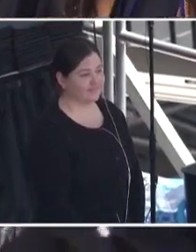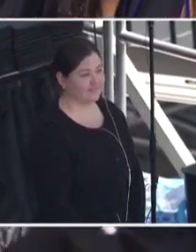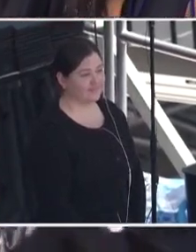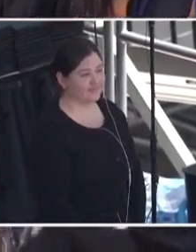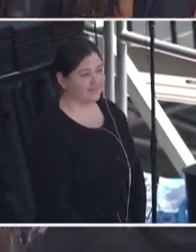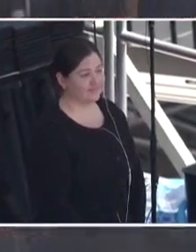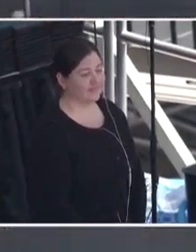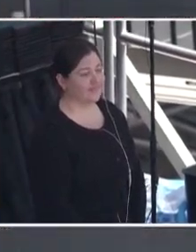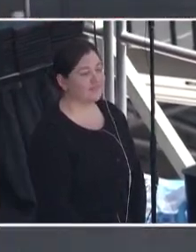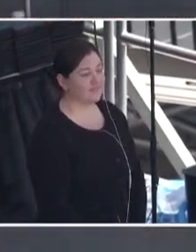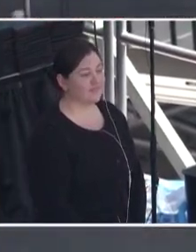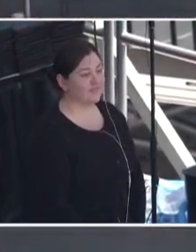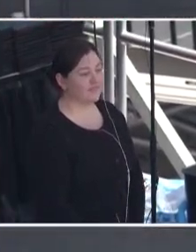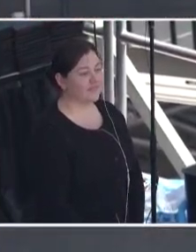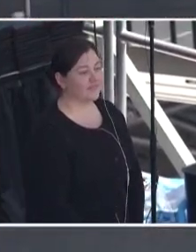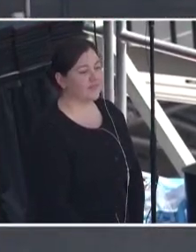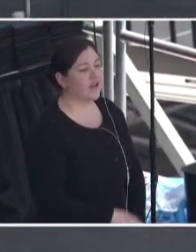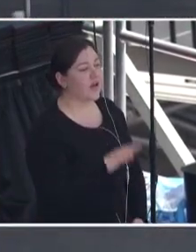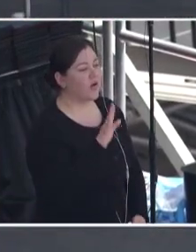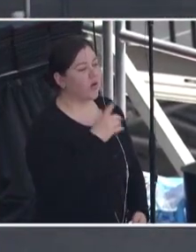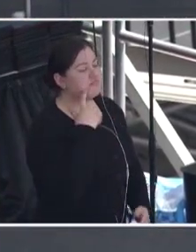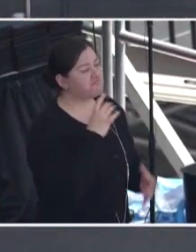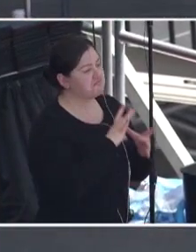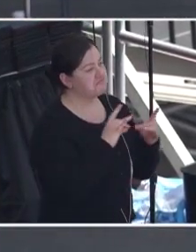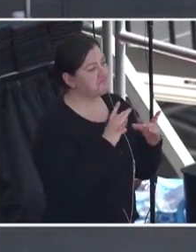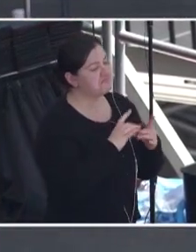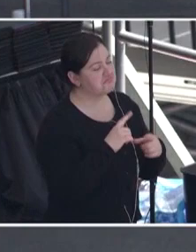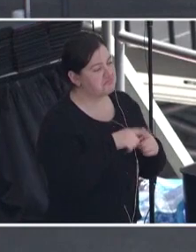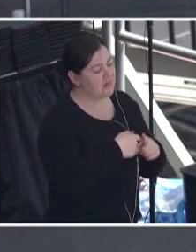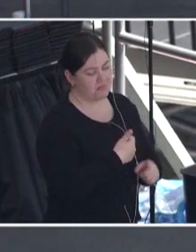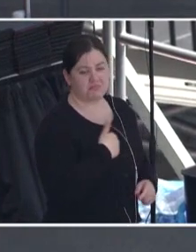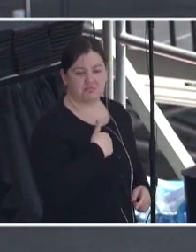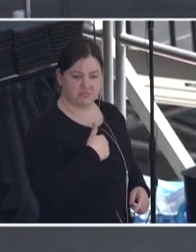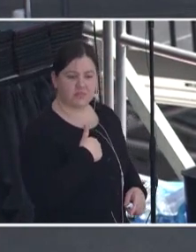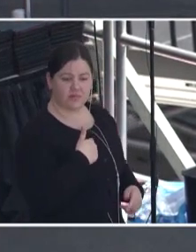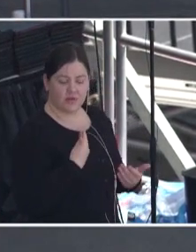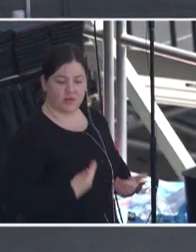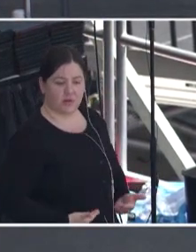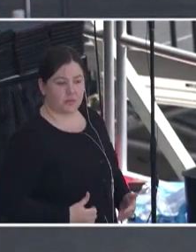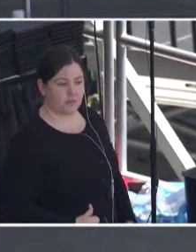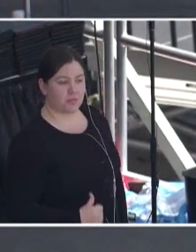Let me tell you a little bit about myself. I'm a proud